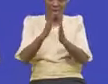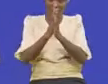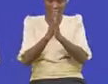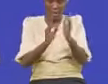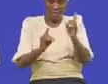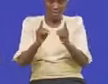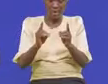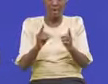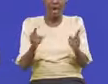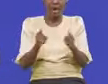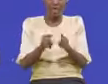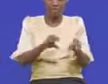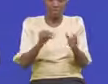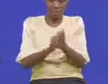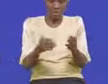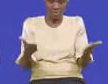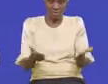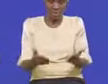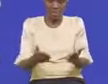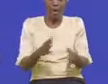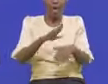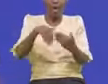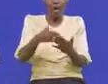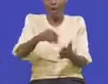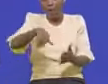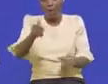nemye wala fiale radio agboa